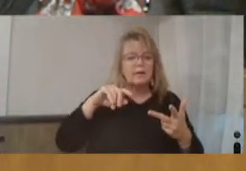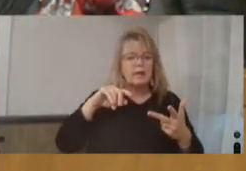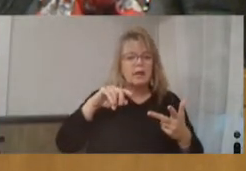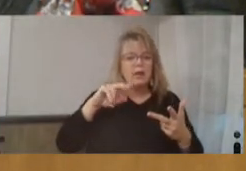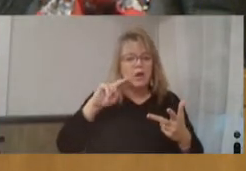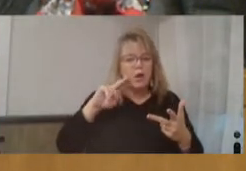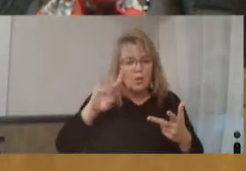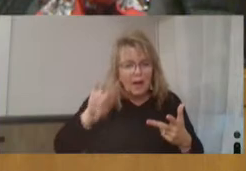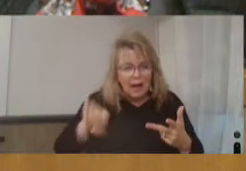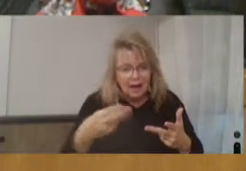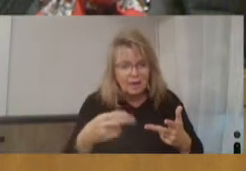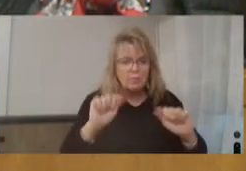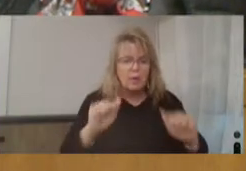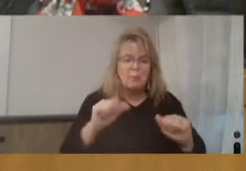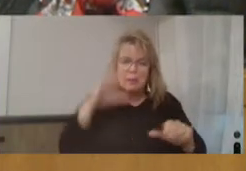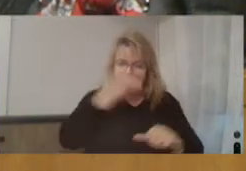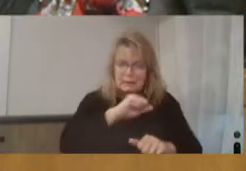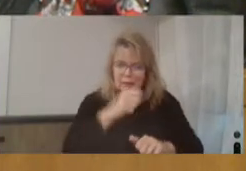and I've probably missed a couple.